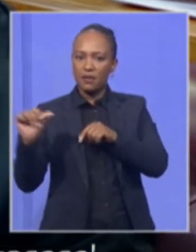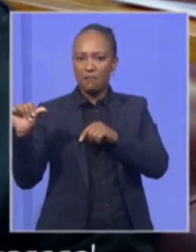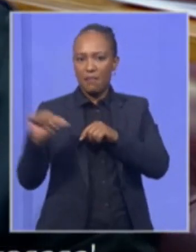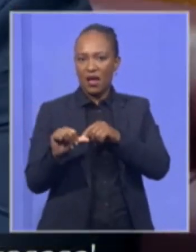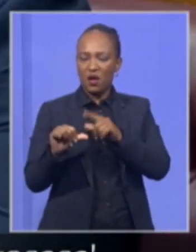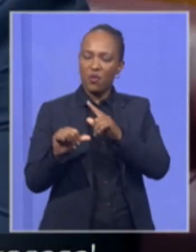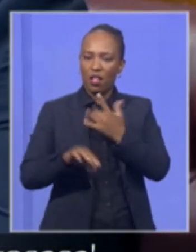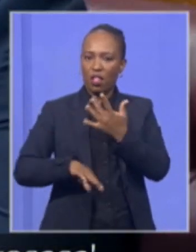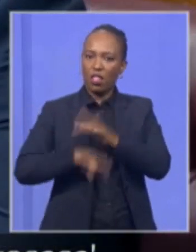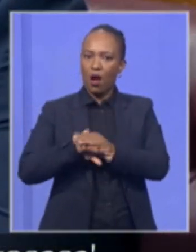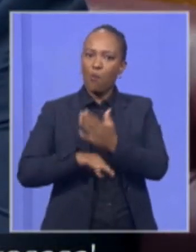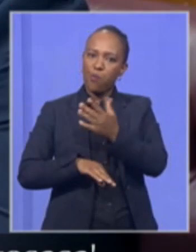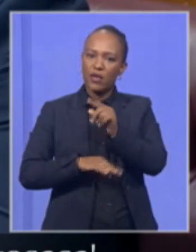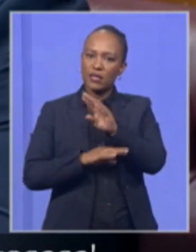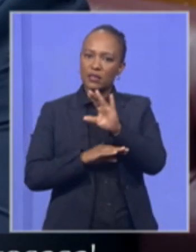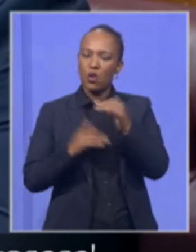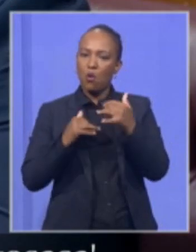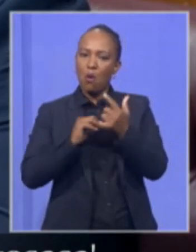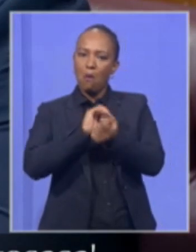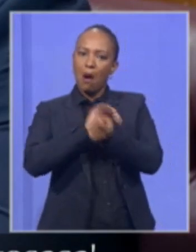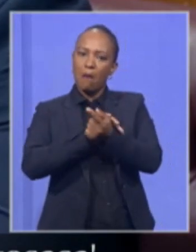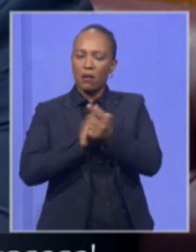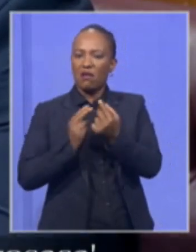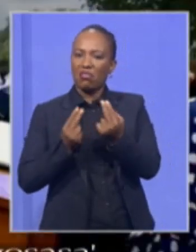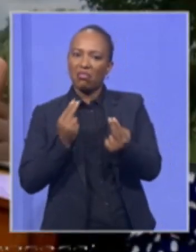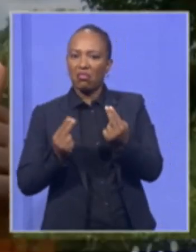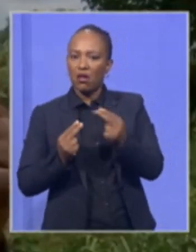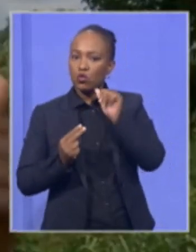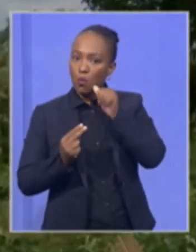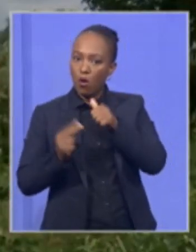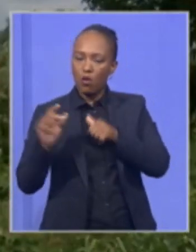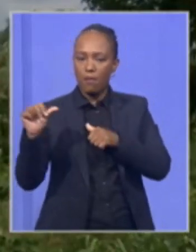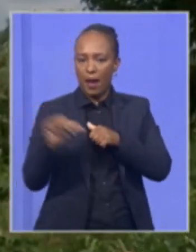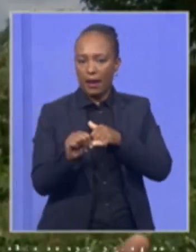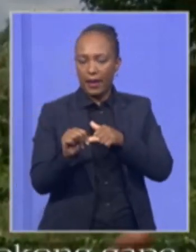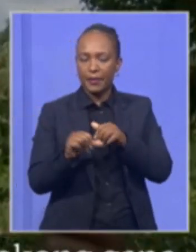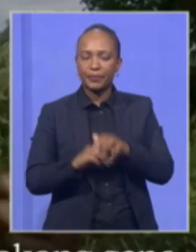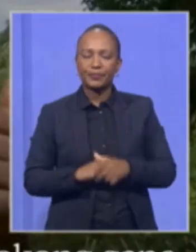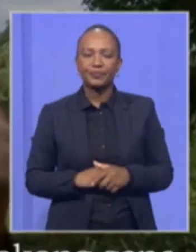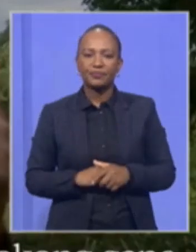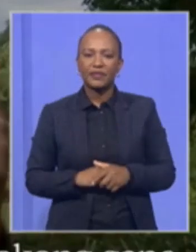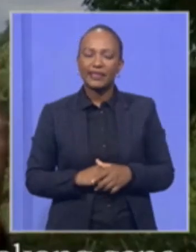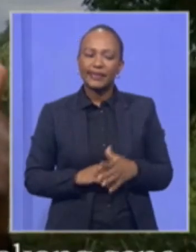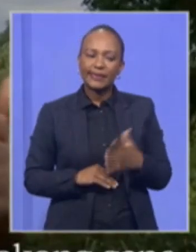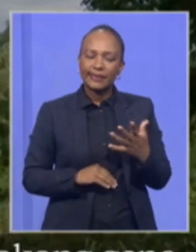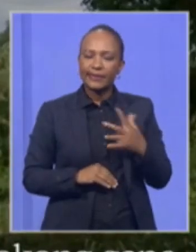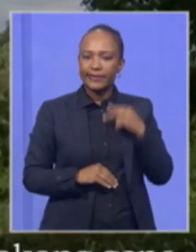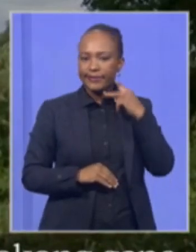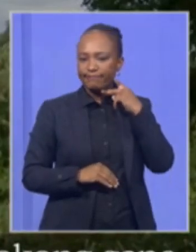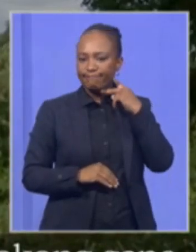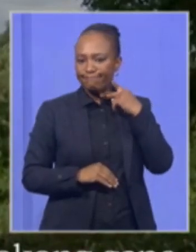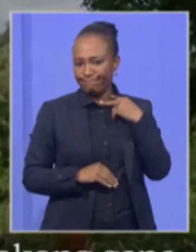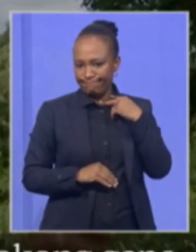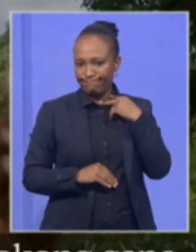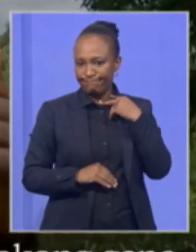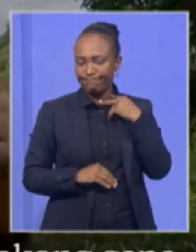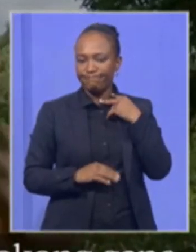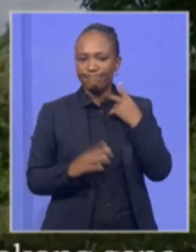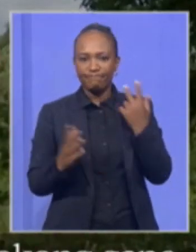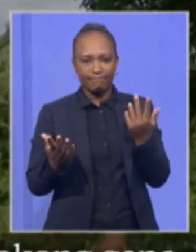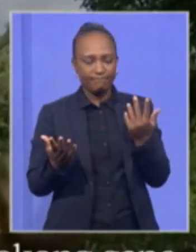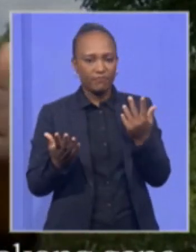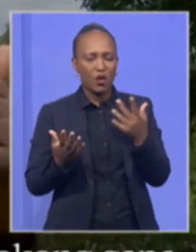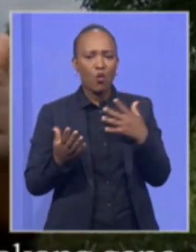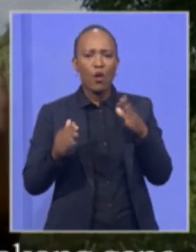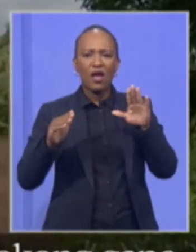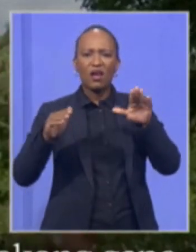ka DRC go SASSA. We are truly disappointed about this incident because in a